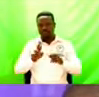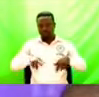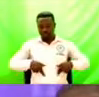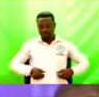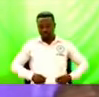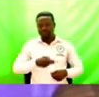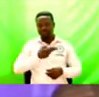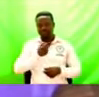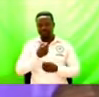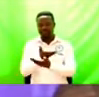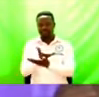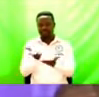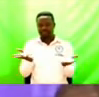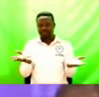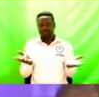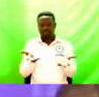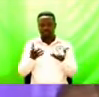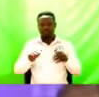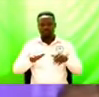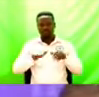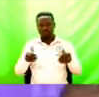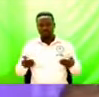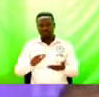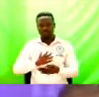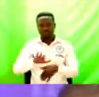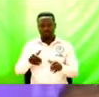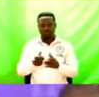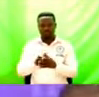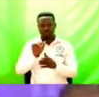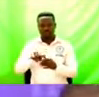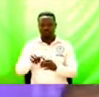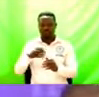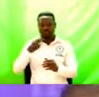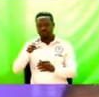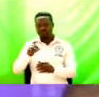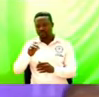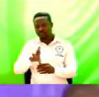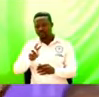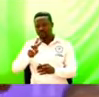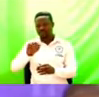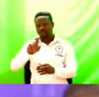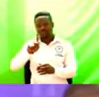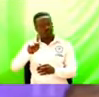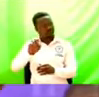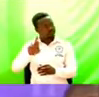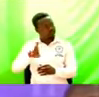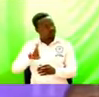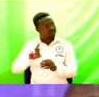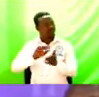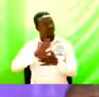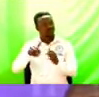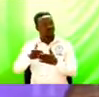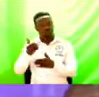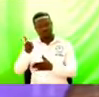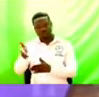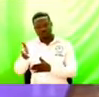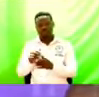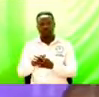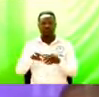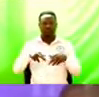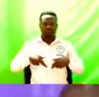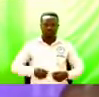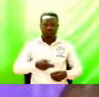ministers. Our retired ministers, they are all here. I can see Dr. Walker and them. They are all the retired